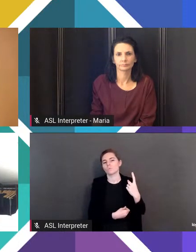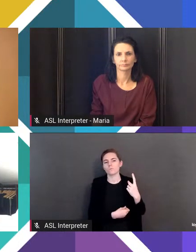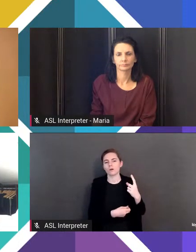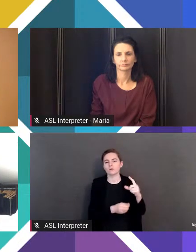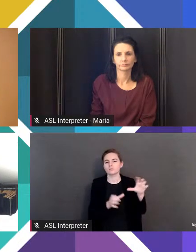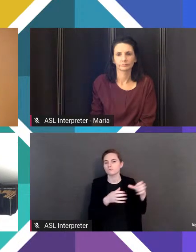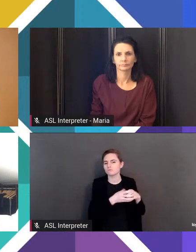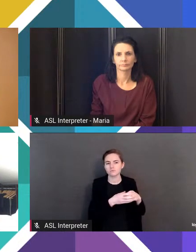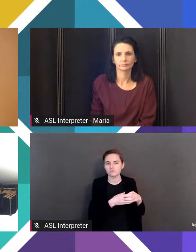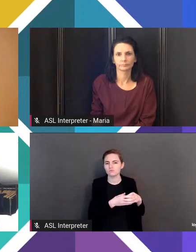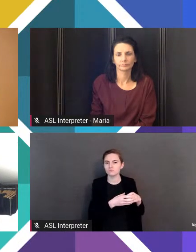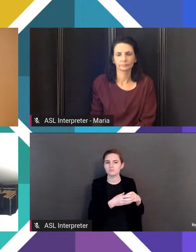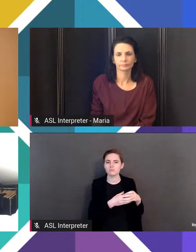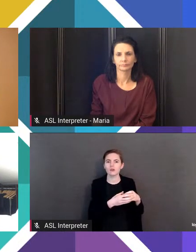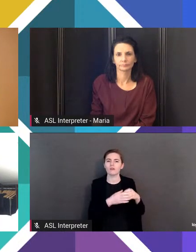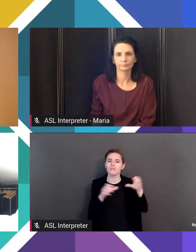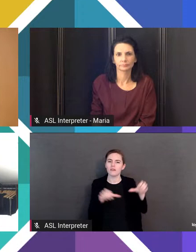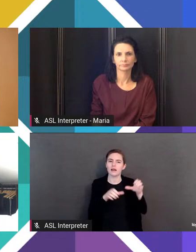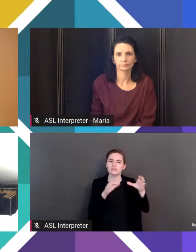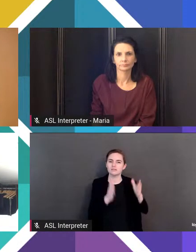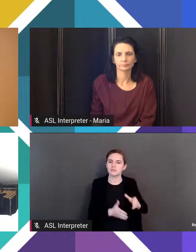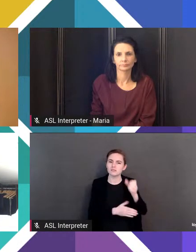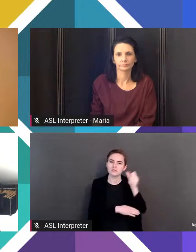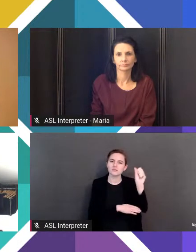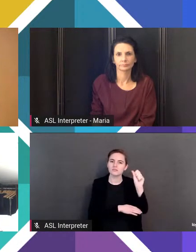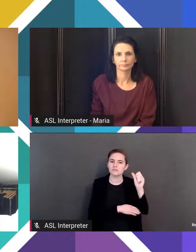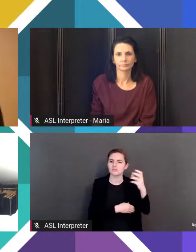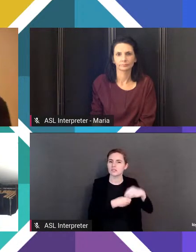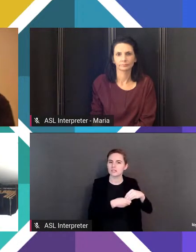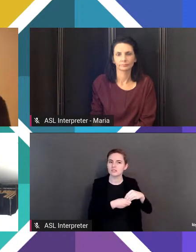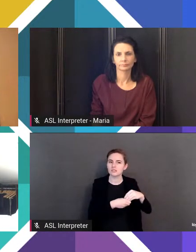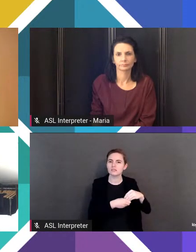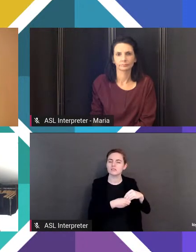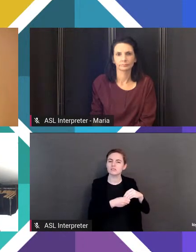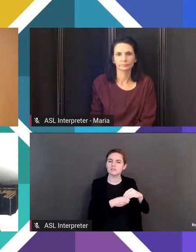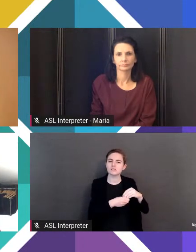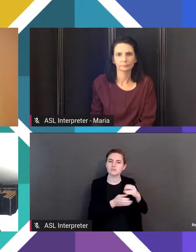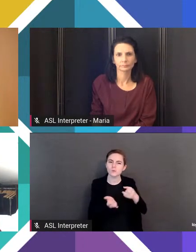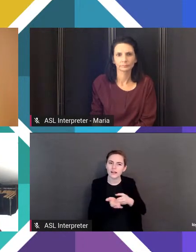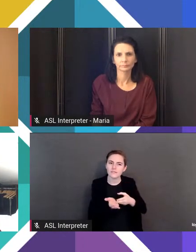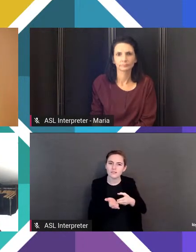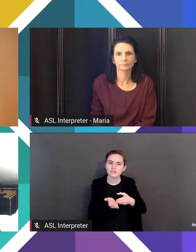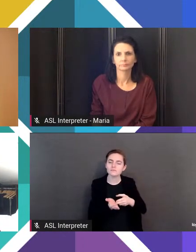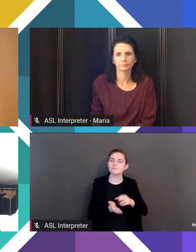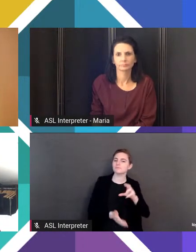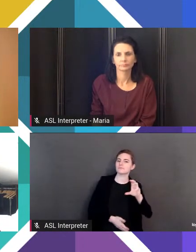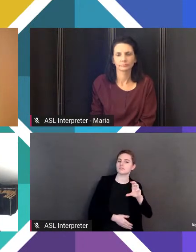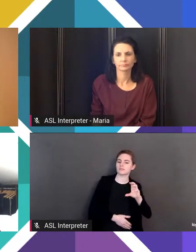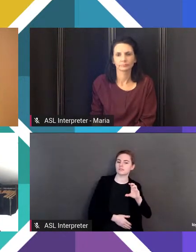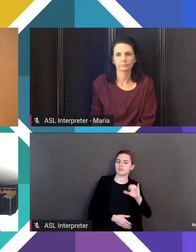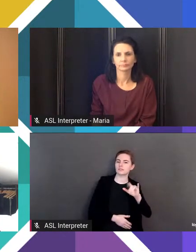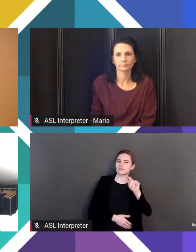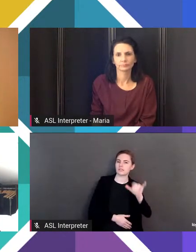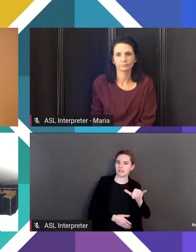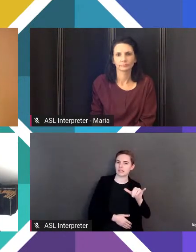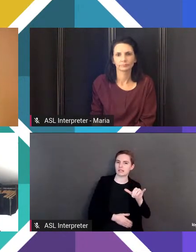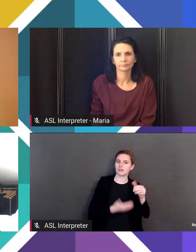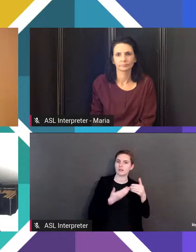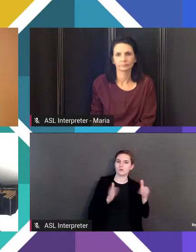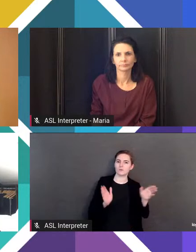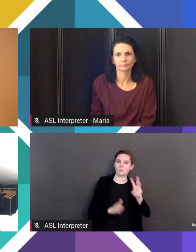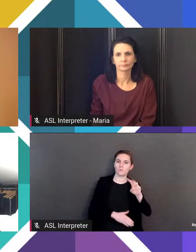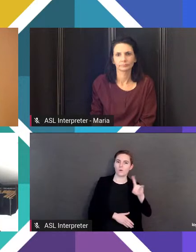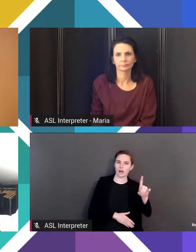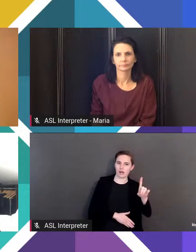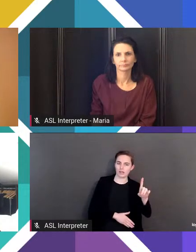of activists that's like young kids, like citywide youth. Citywide youth, thank you. Yeah. So it's like these